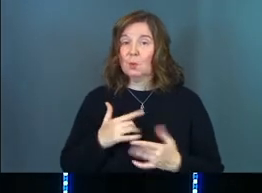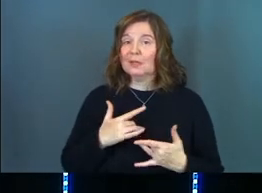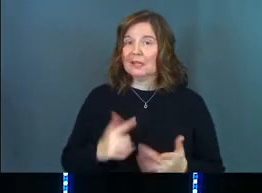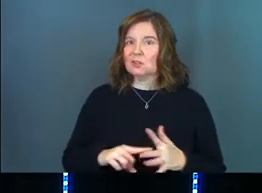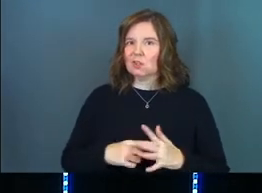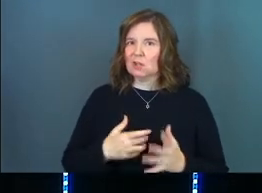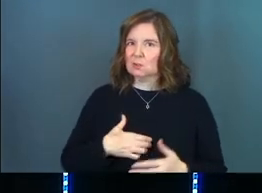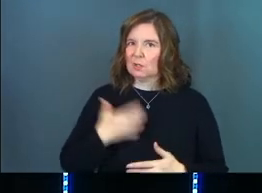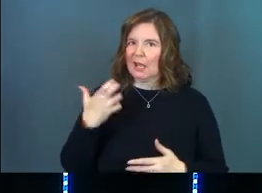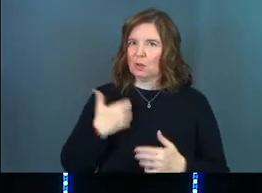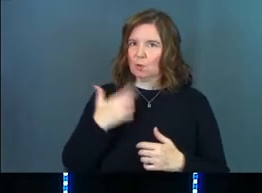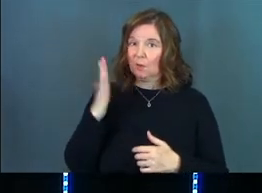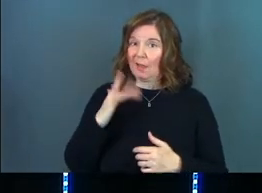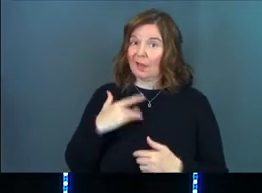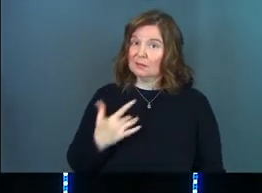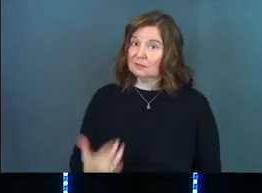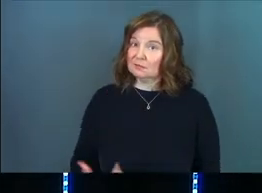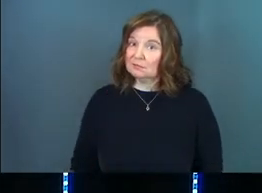we start to get angry with God.